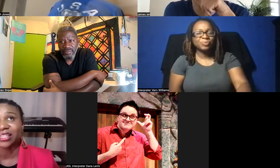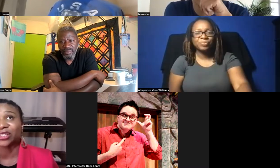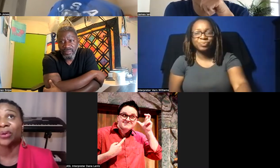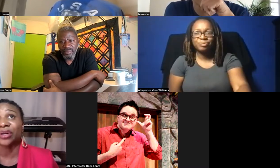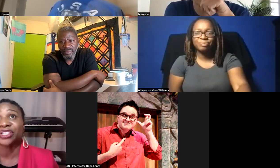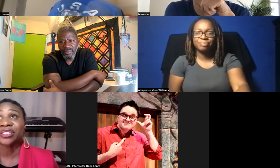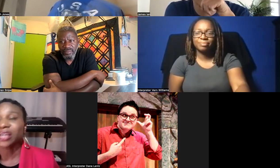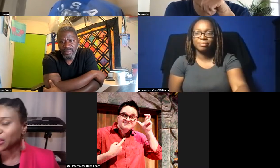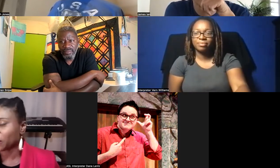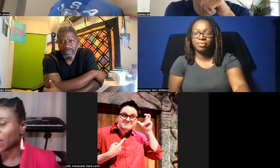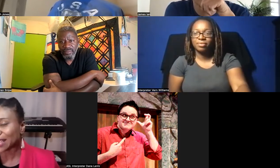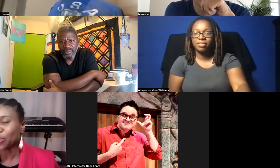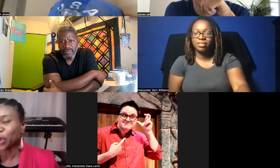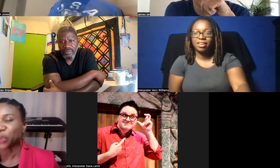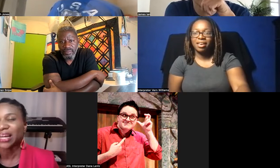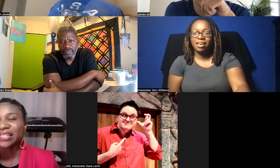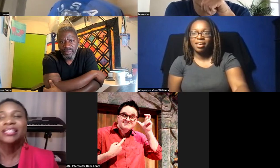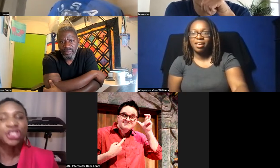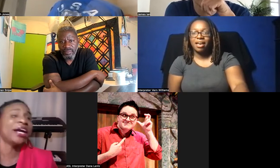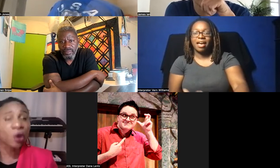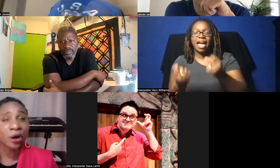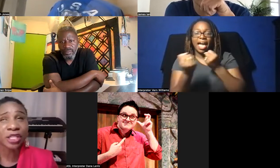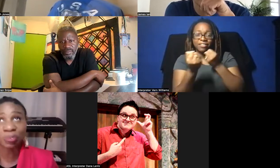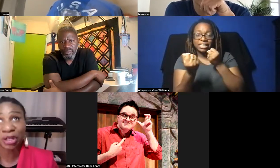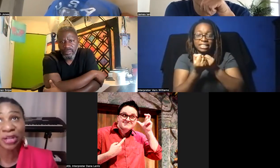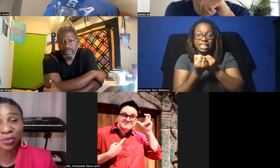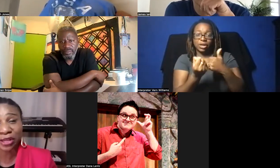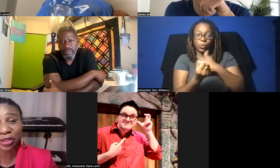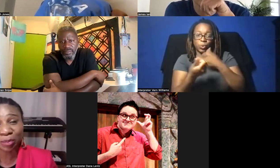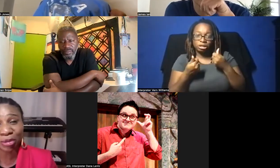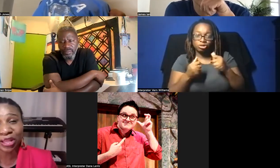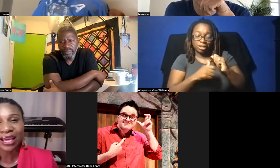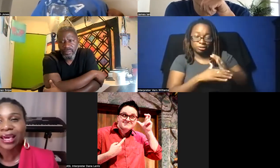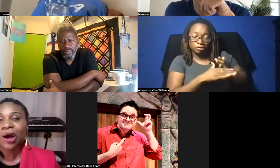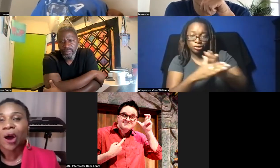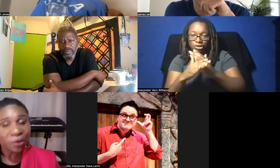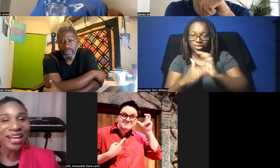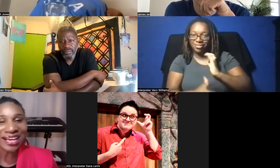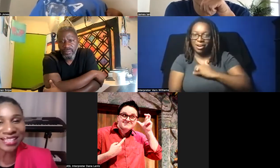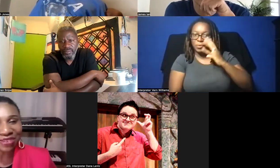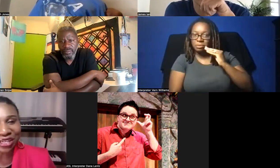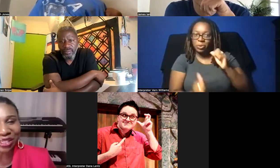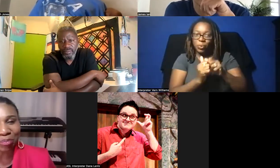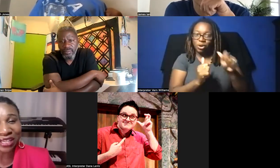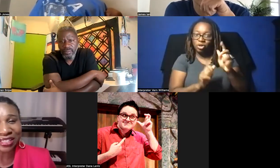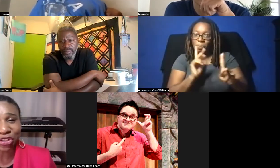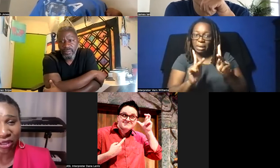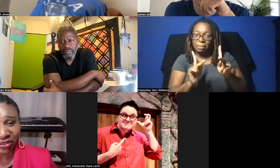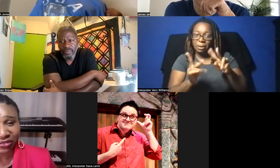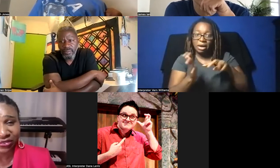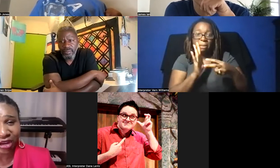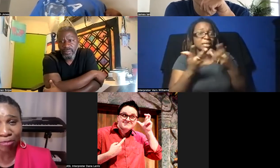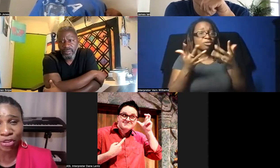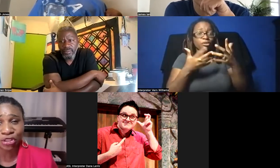advocacy is already just the fact that we're trying to share our experience with other people already has advocacy baked into